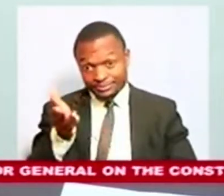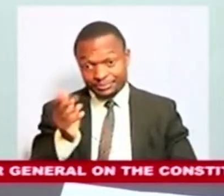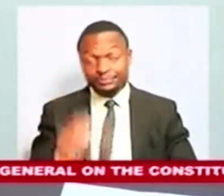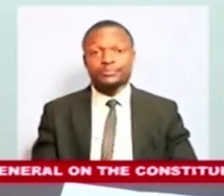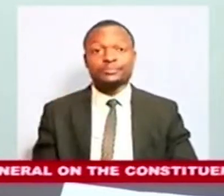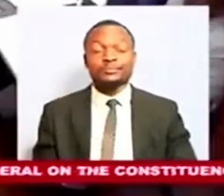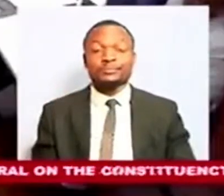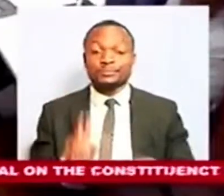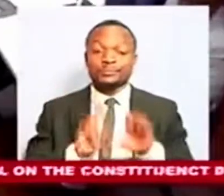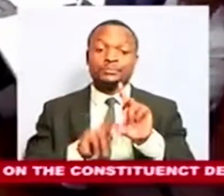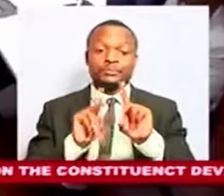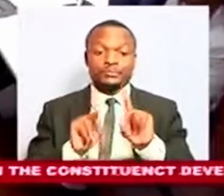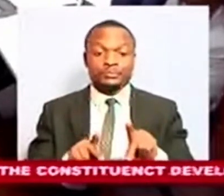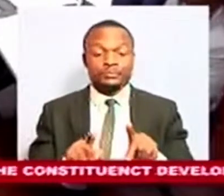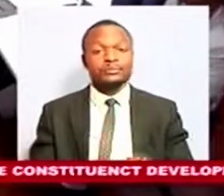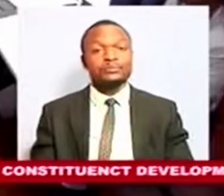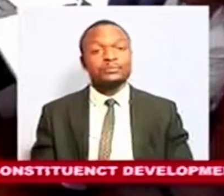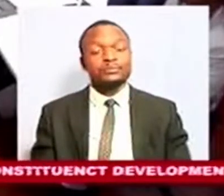Chair,